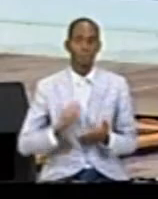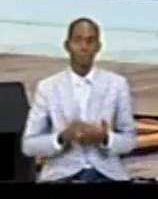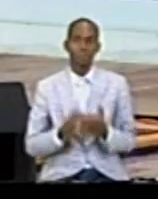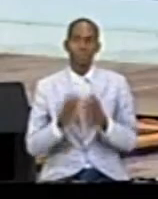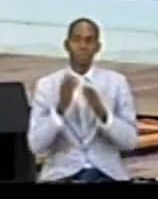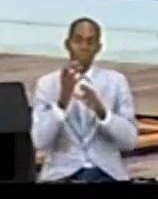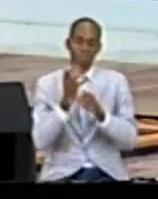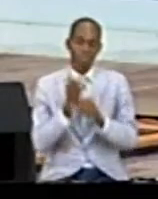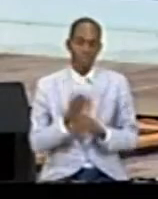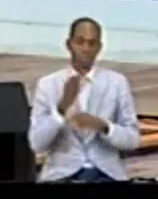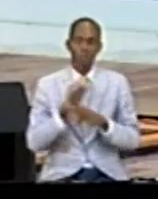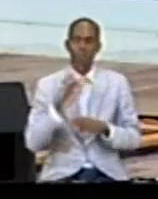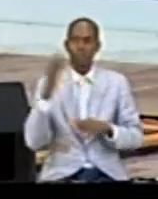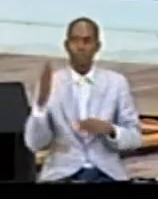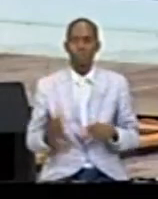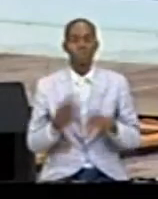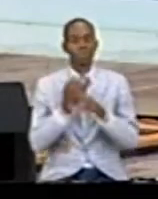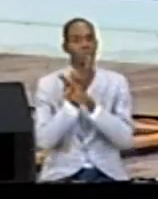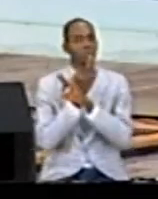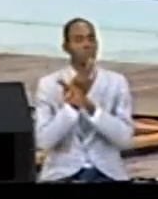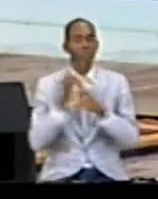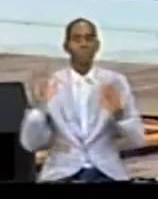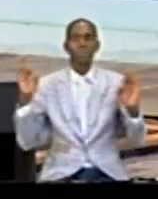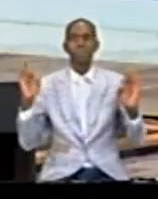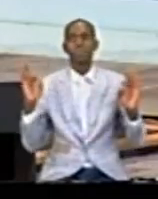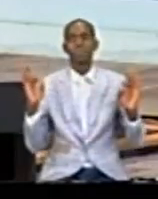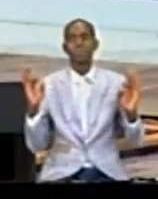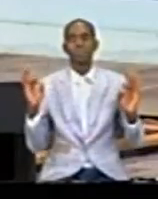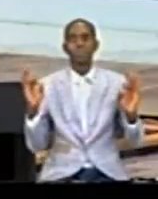Receive total freedom.